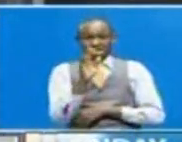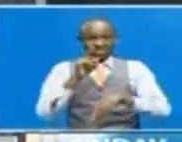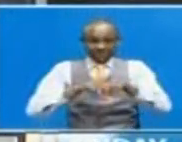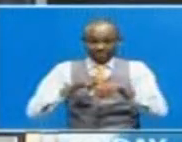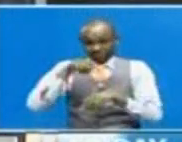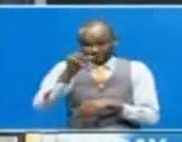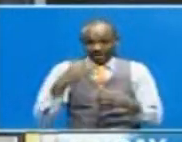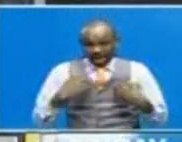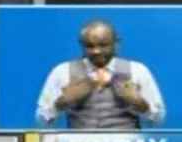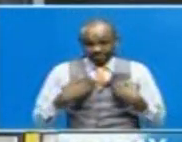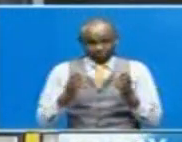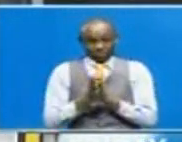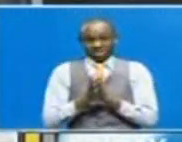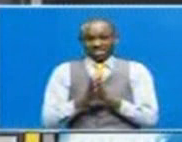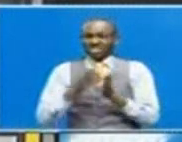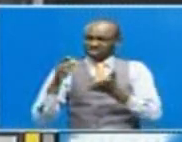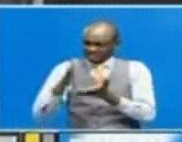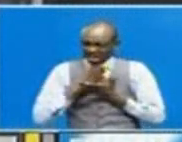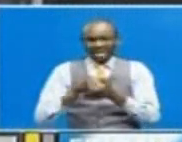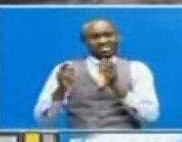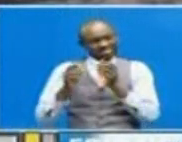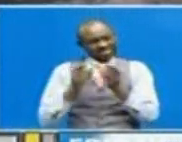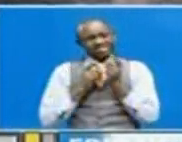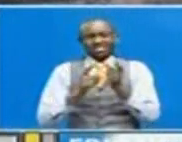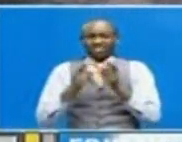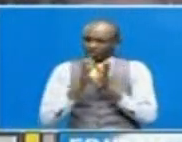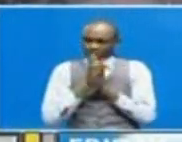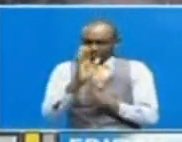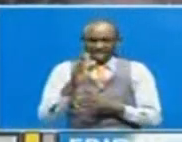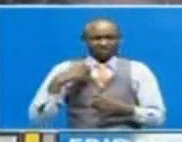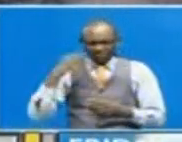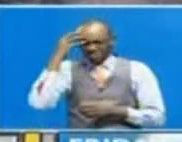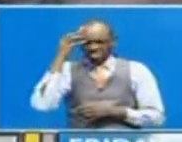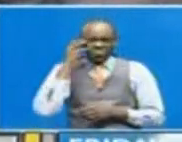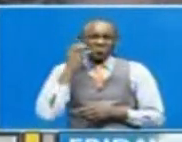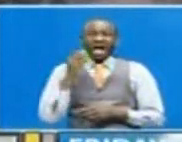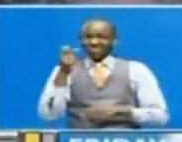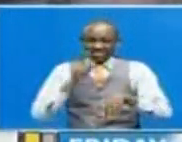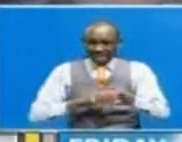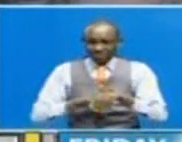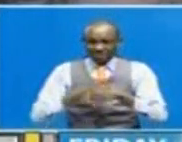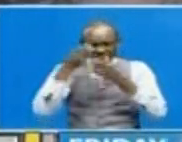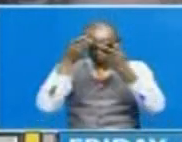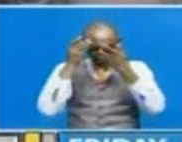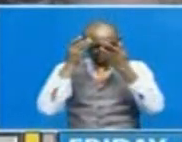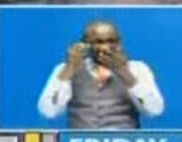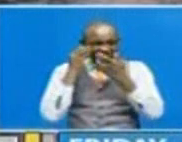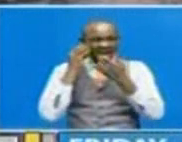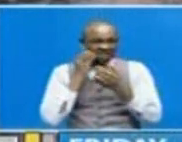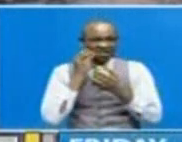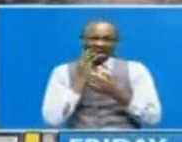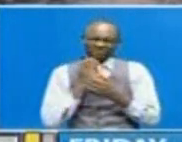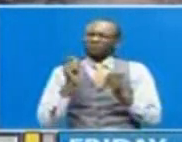his tribulations with us. His skin is covered in pale blotches, which sometimes crack open, leaving him in